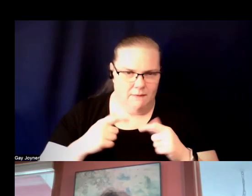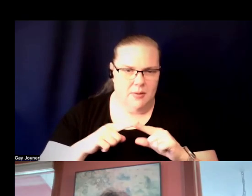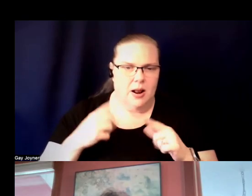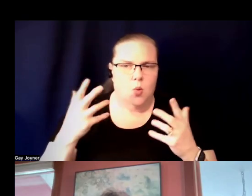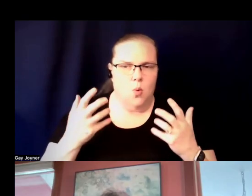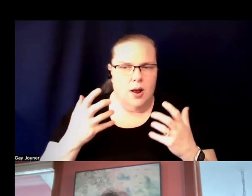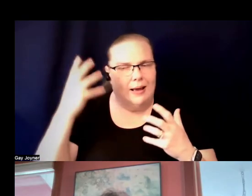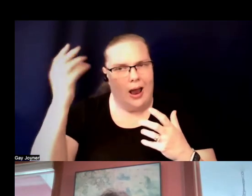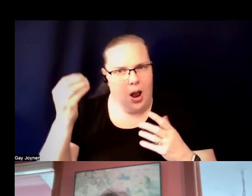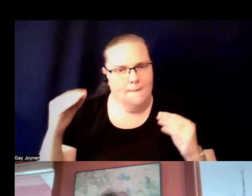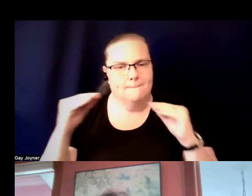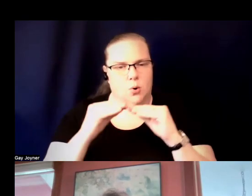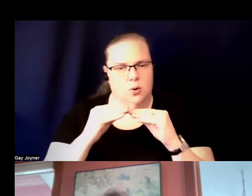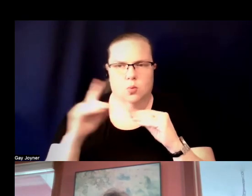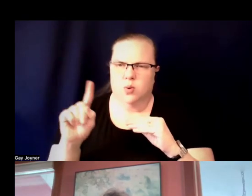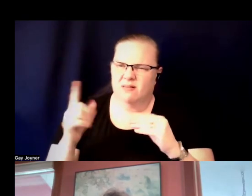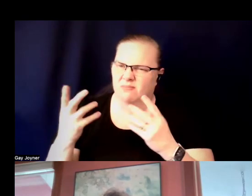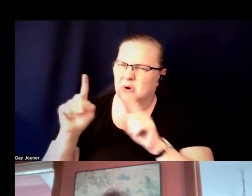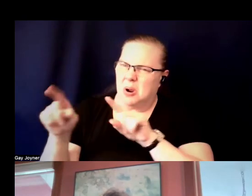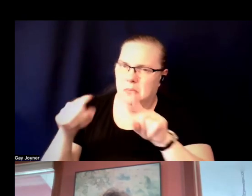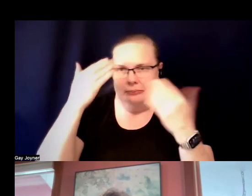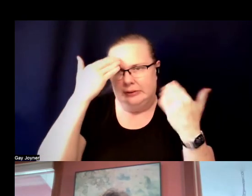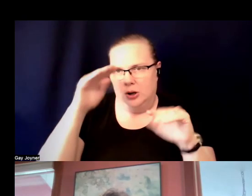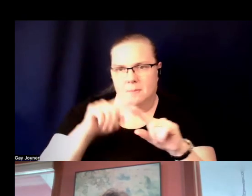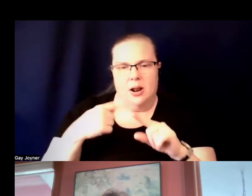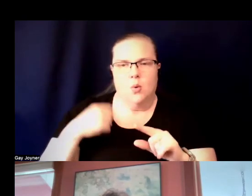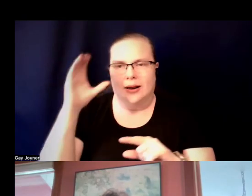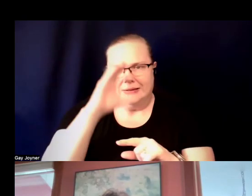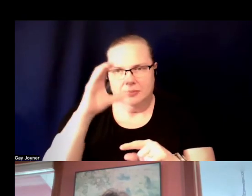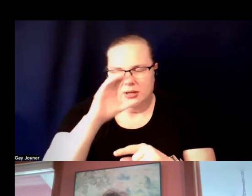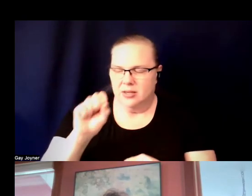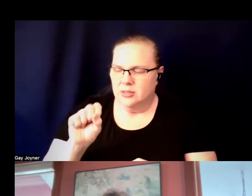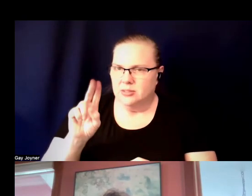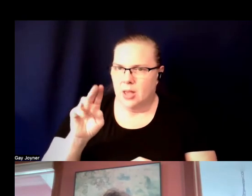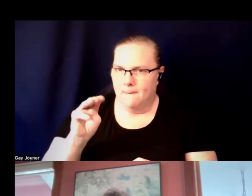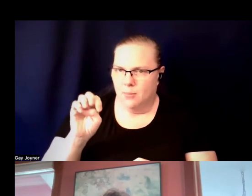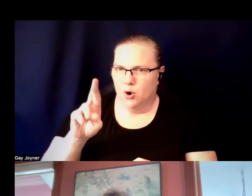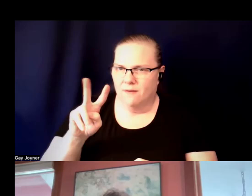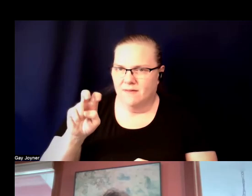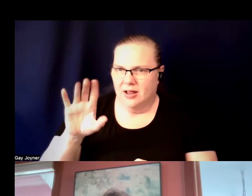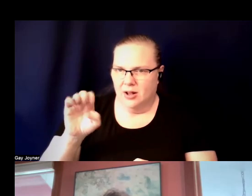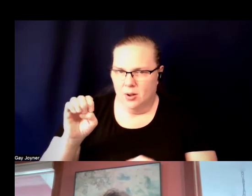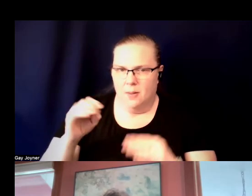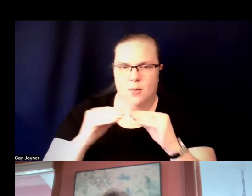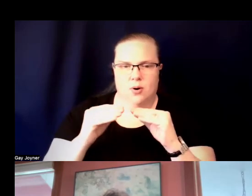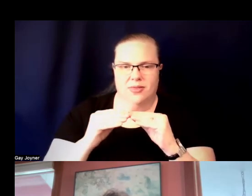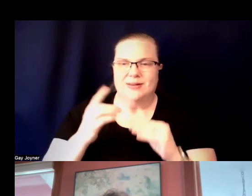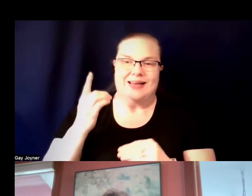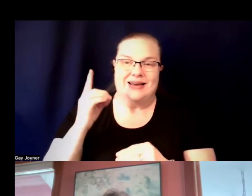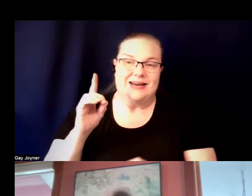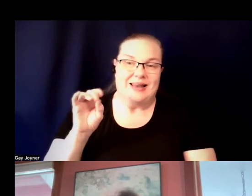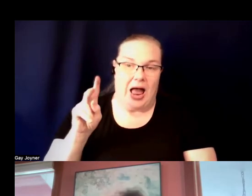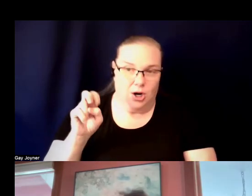more. I'm not sure where I want to go, but I think I want to explore Somerville some more. Mm. There's a diner that I'm very interested